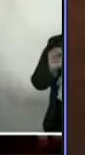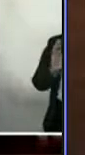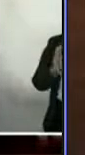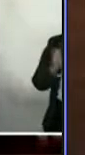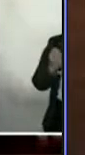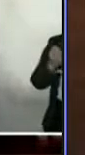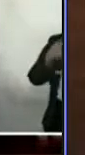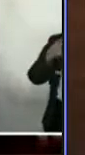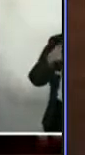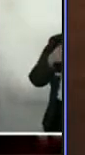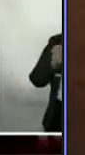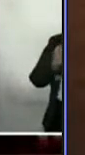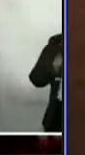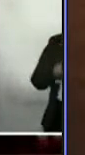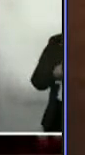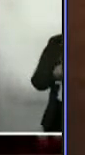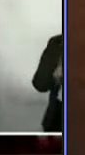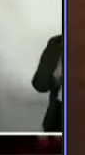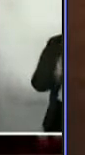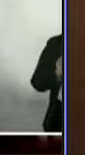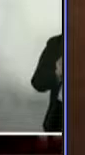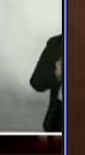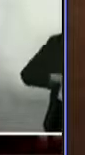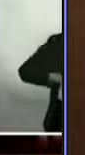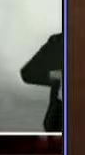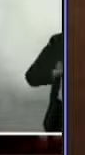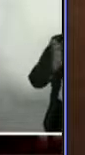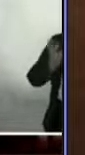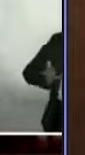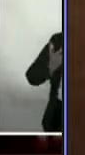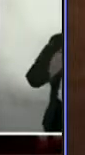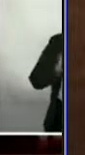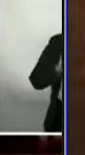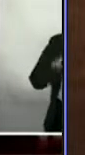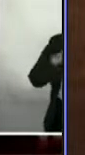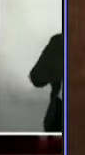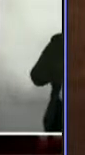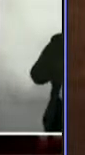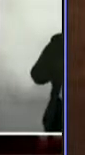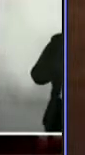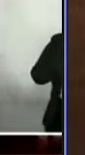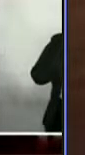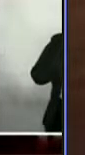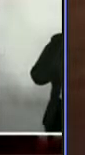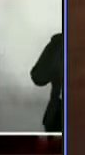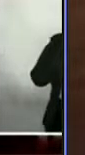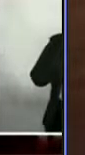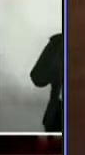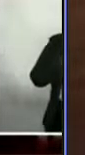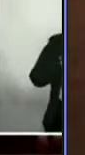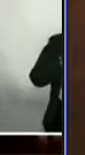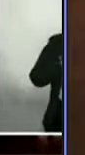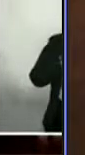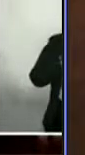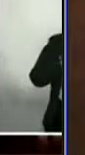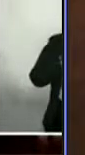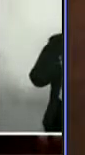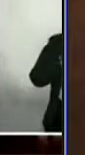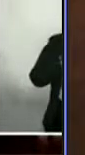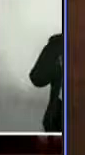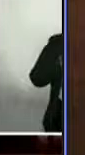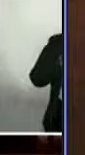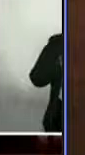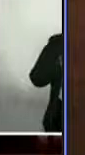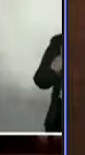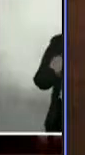Estate, creating approximately 1,650 jobs. Nyanza investment, 4.6 billion, 200 jobs.